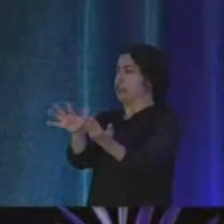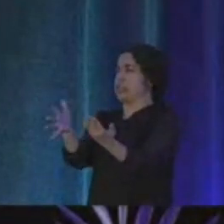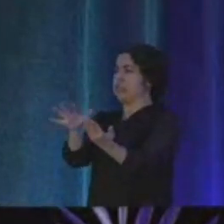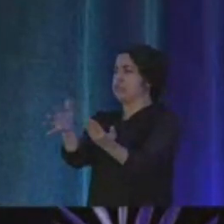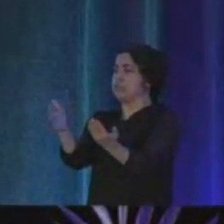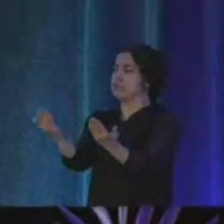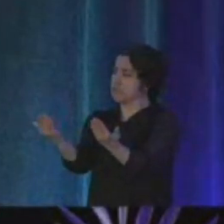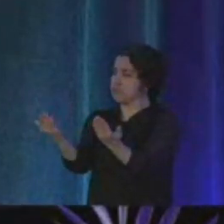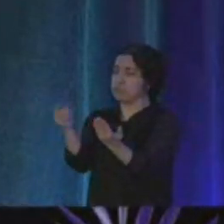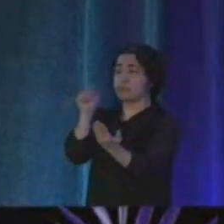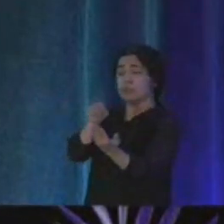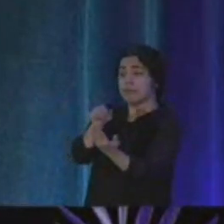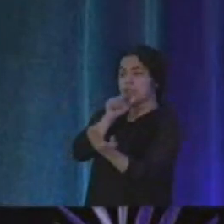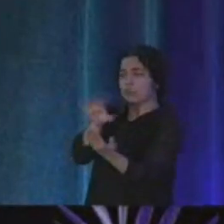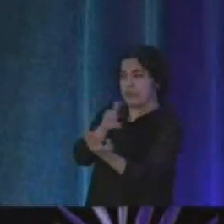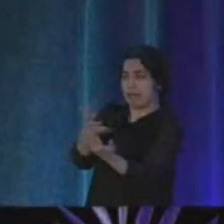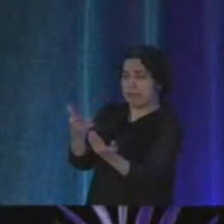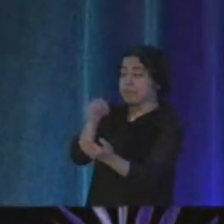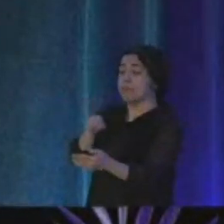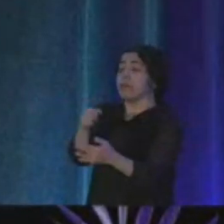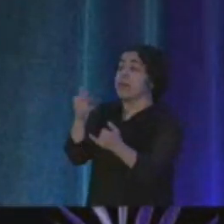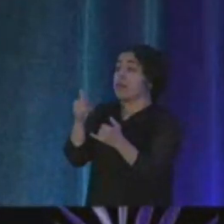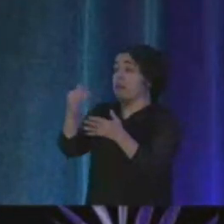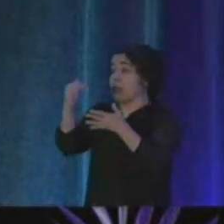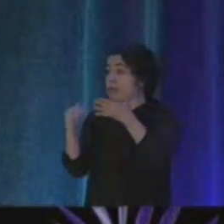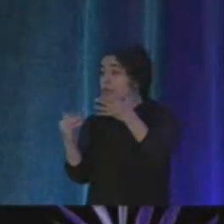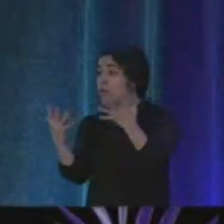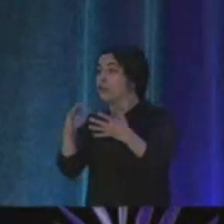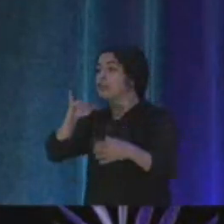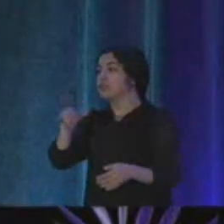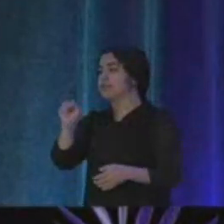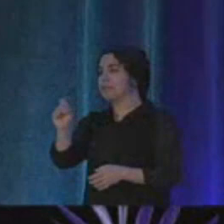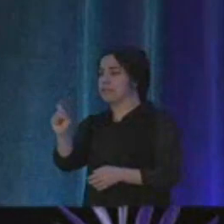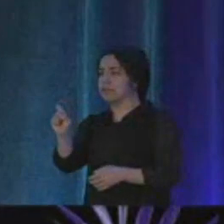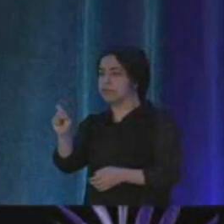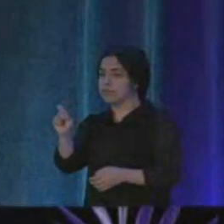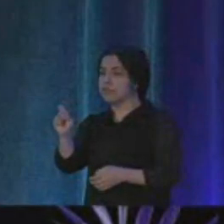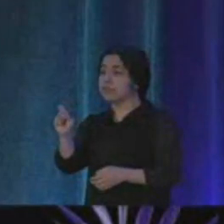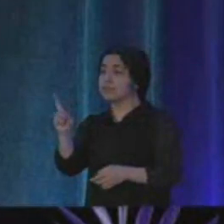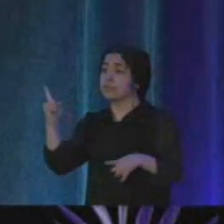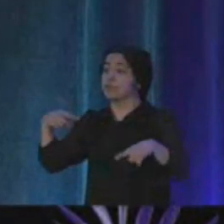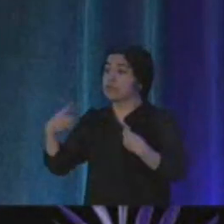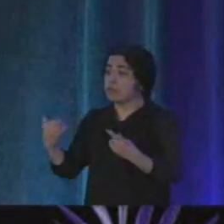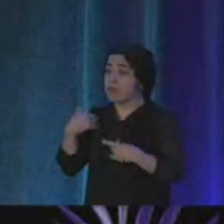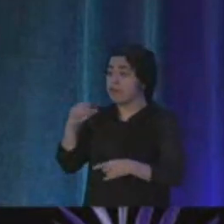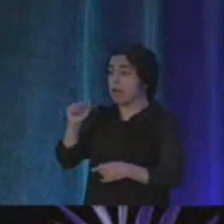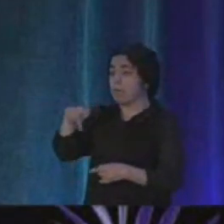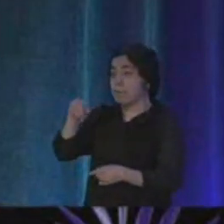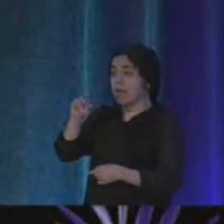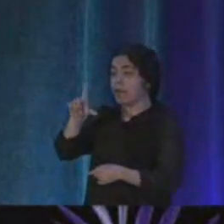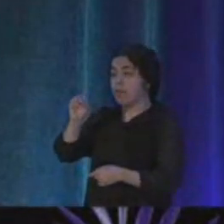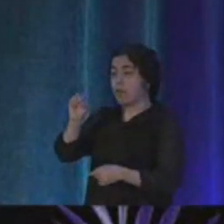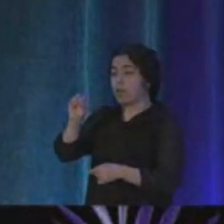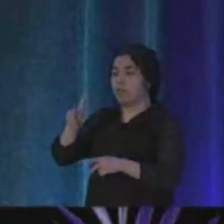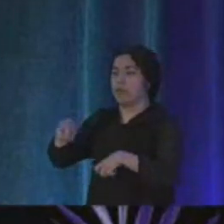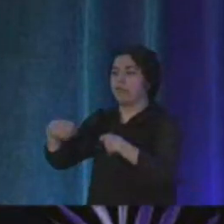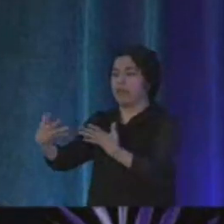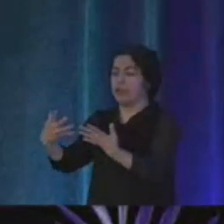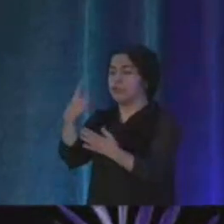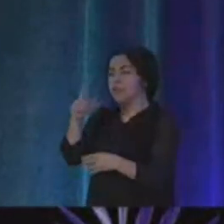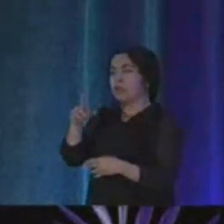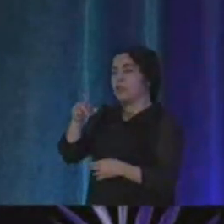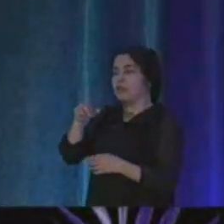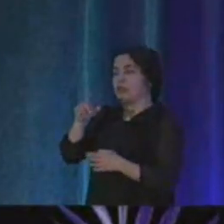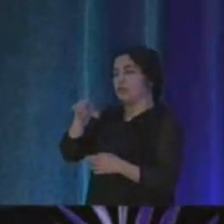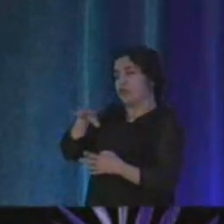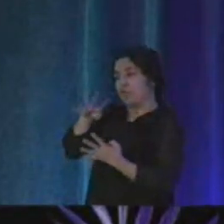And then we get into our JSX. We've got an Apollo provider. It's for GraphQL. In